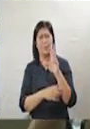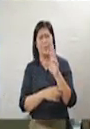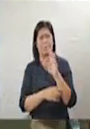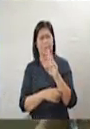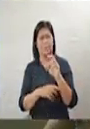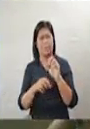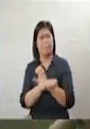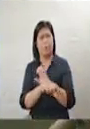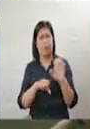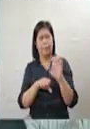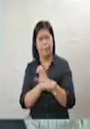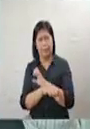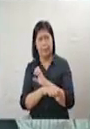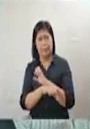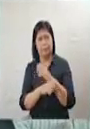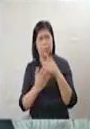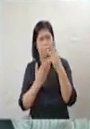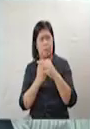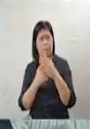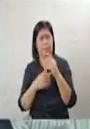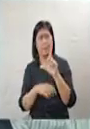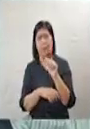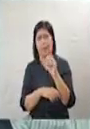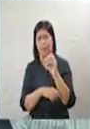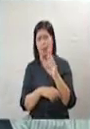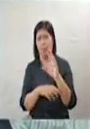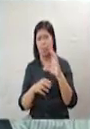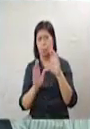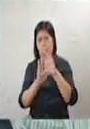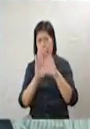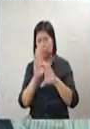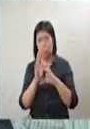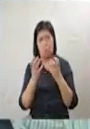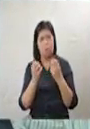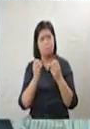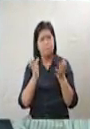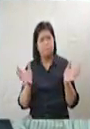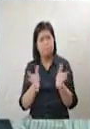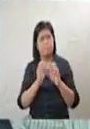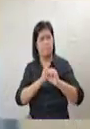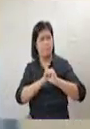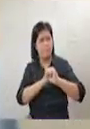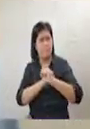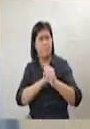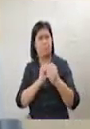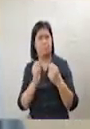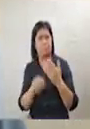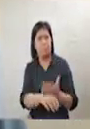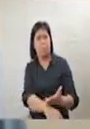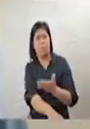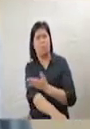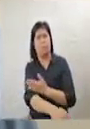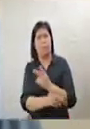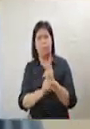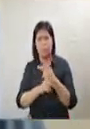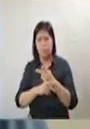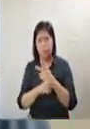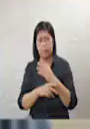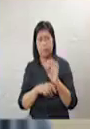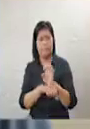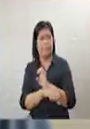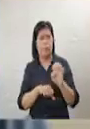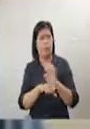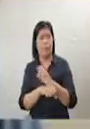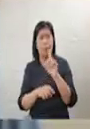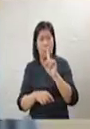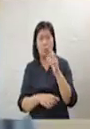the Labor Code. And I'd like to see how we can boost or improve the productivity and employment of